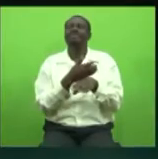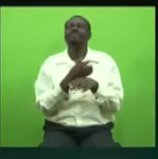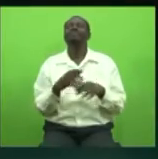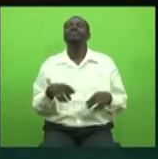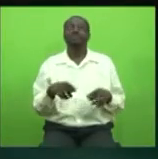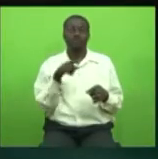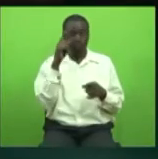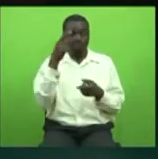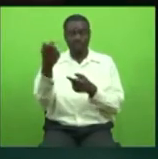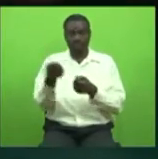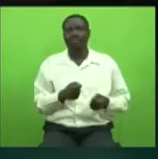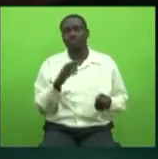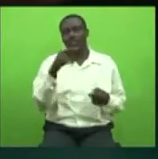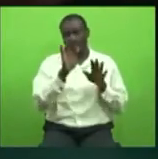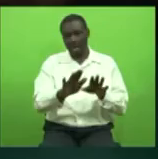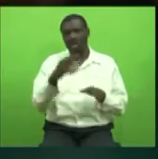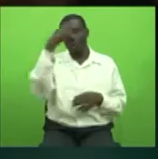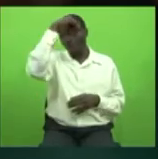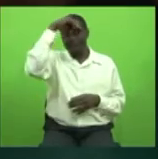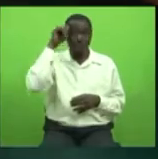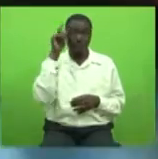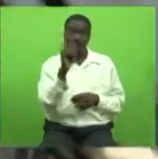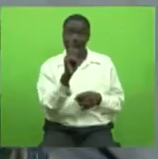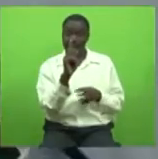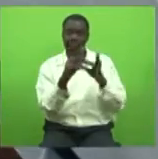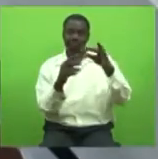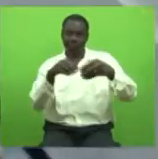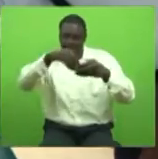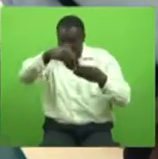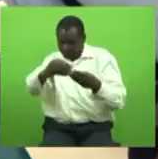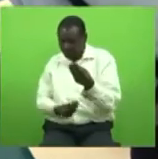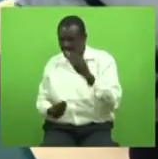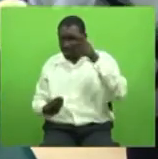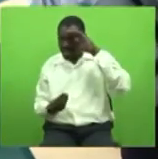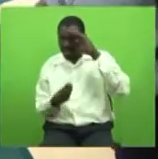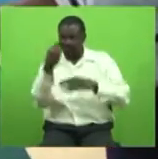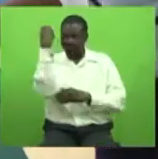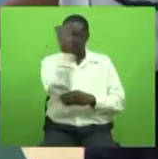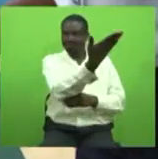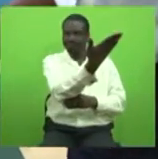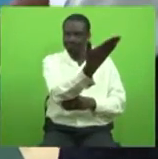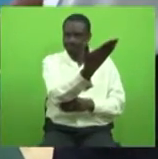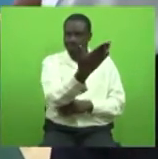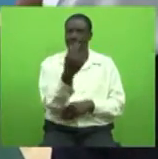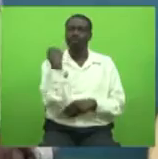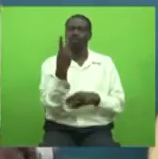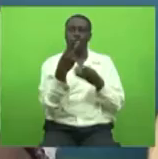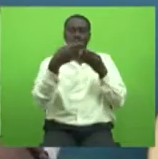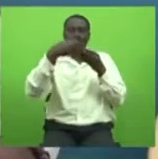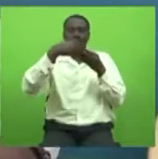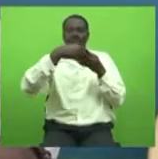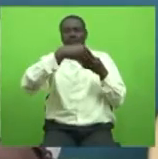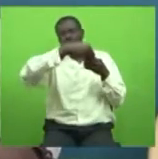The original form is given to the police for custody. The duplicate is given to the survivor and the